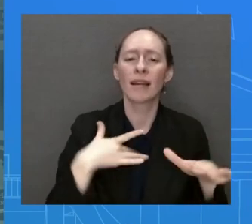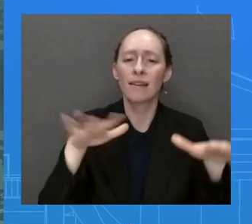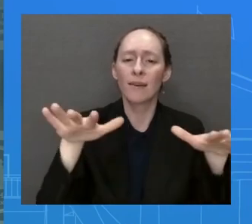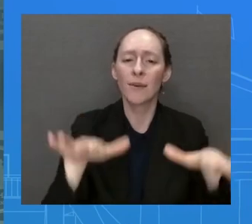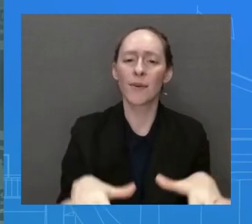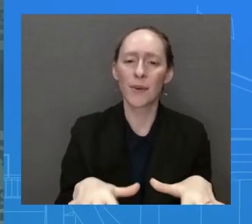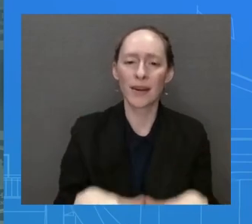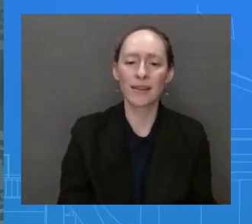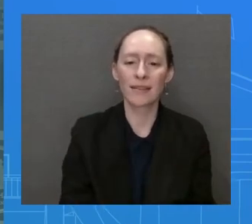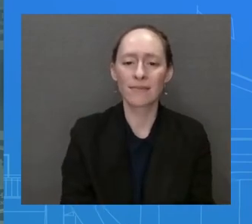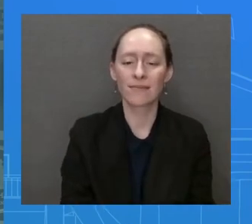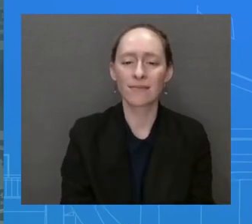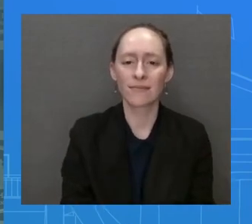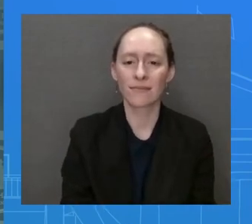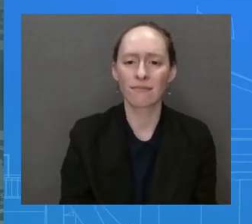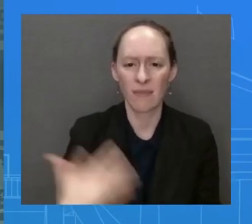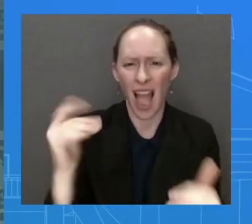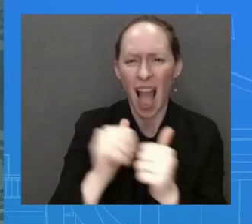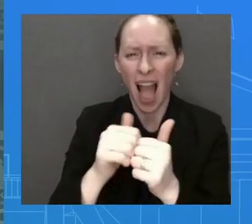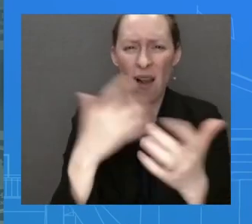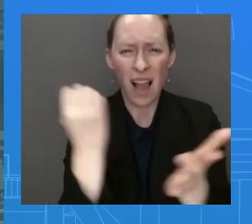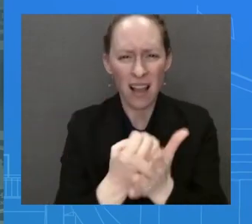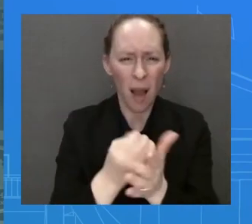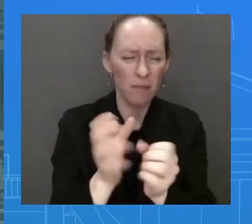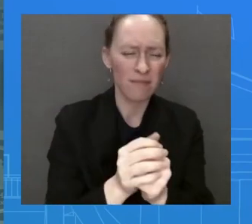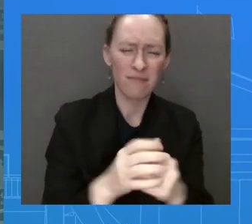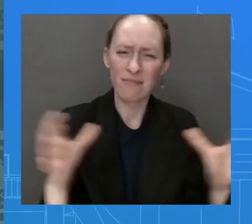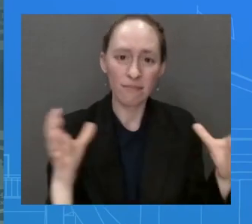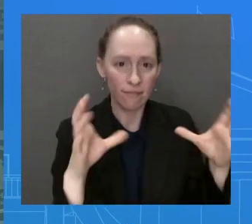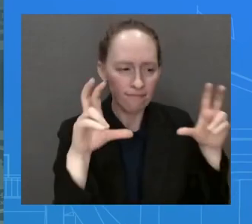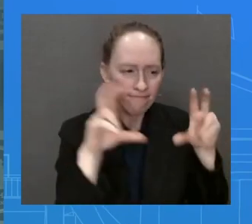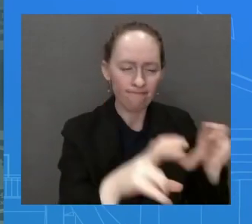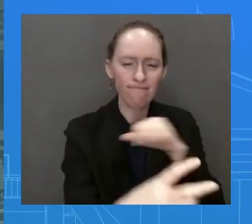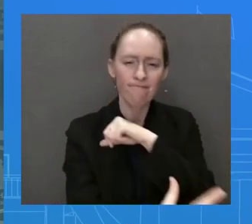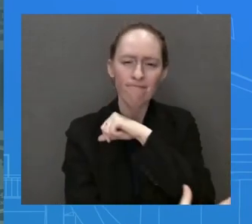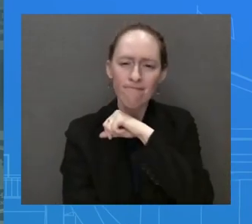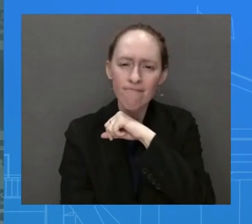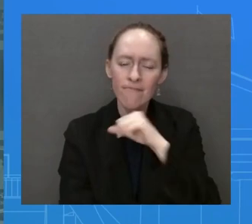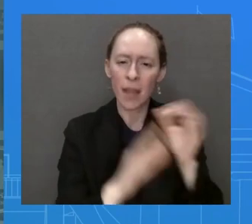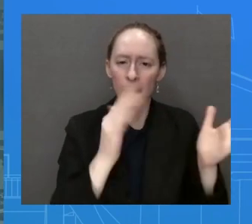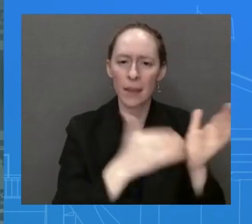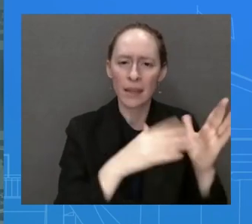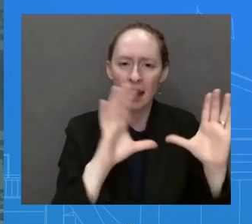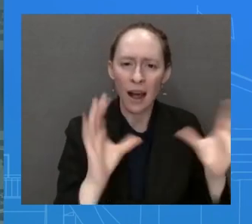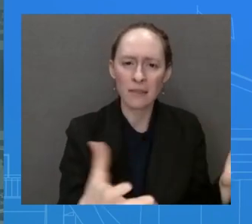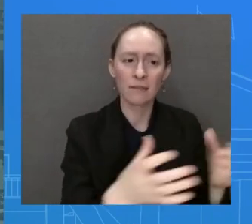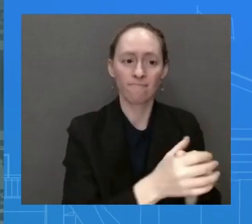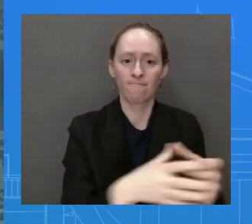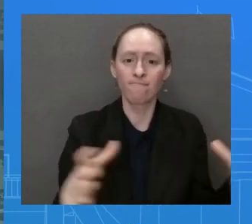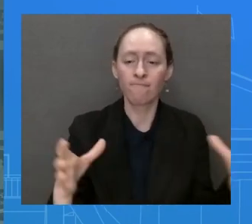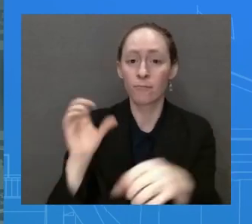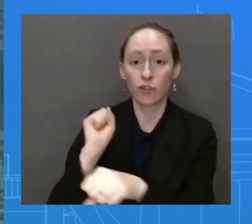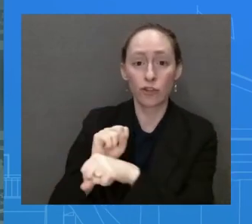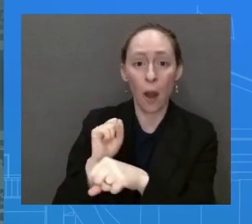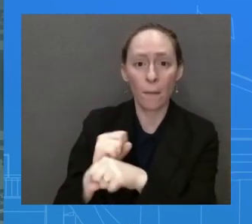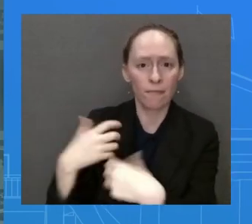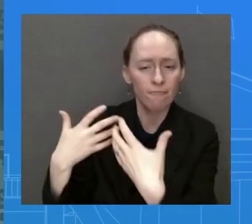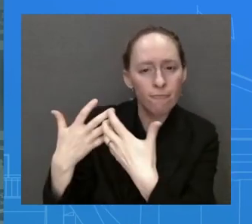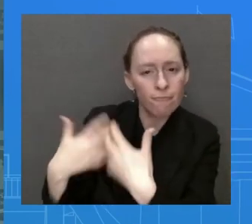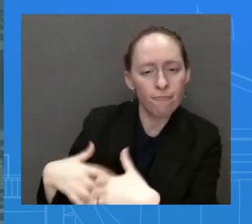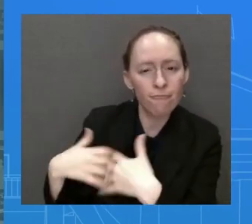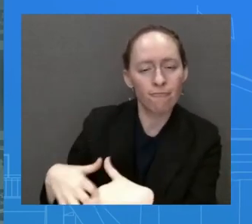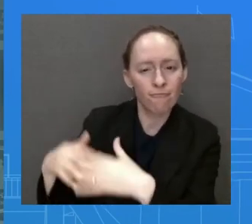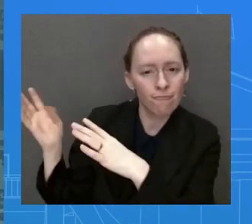and historic manufacturing investment, like I just mentioned, totaling nearly $300 billion in major investments across the